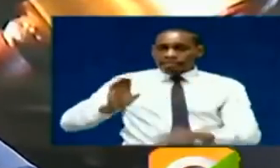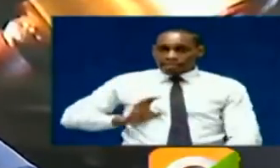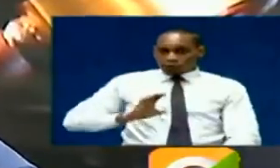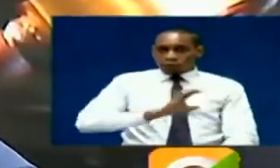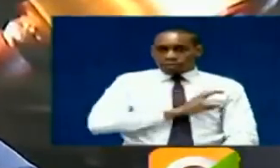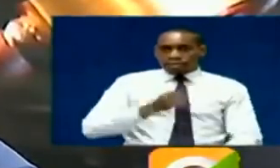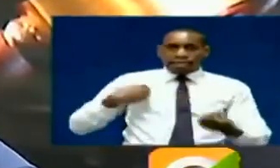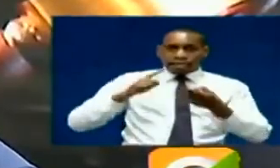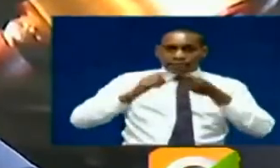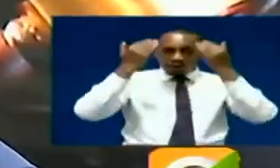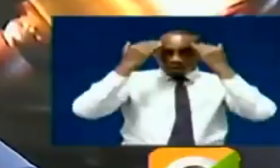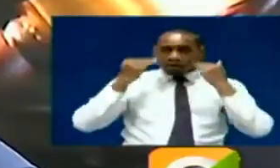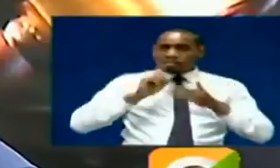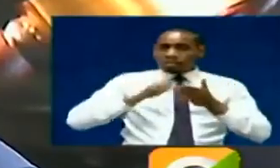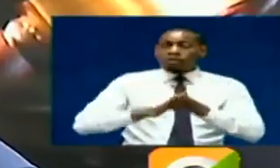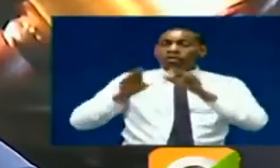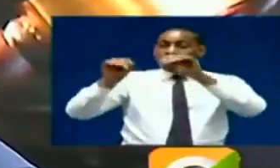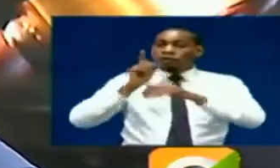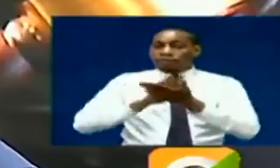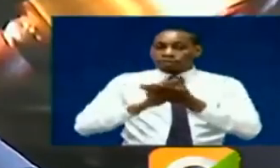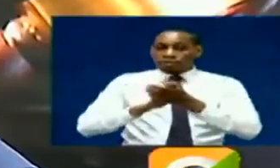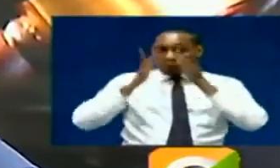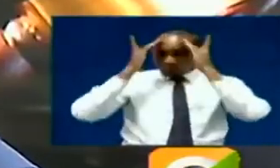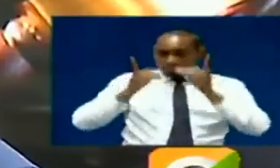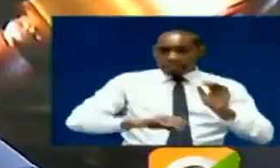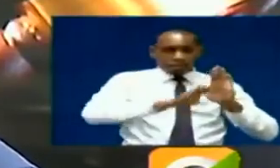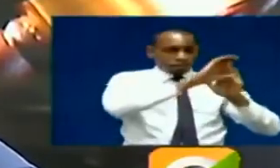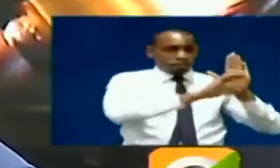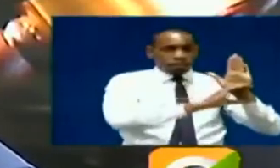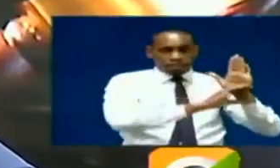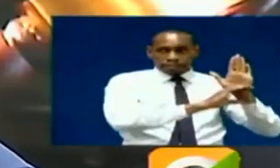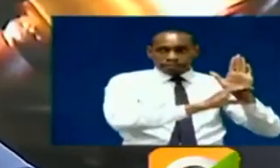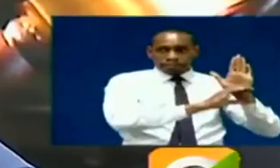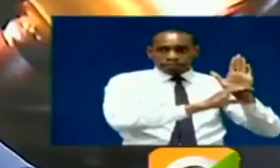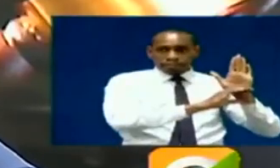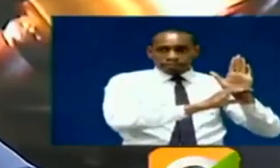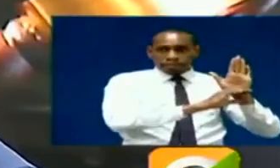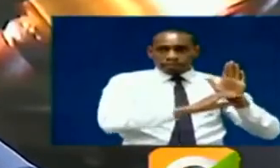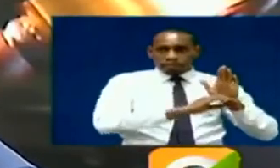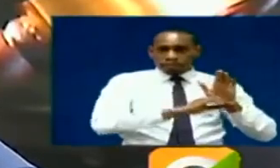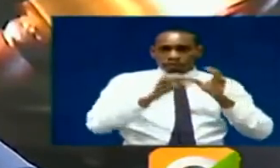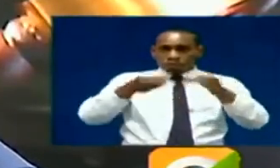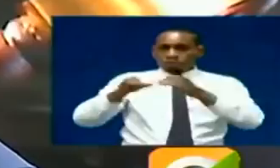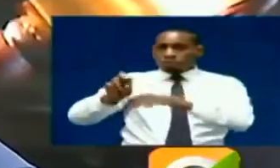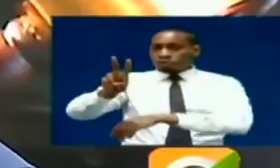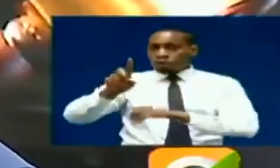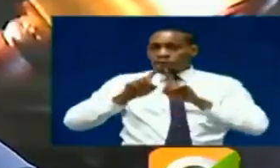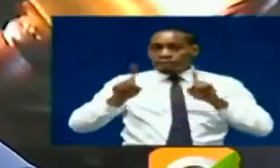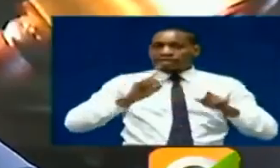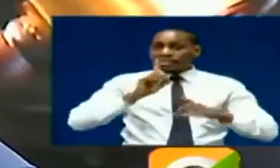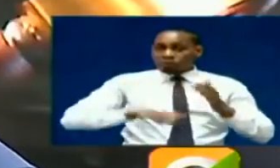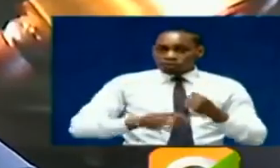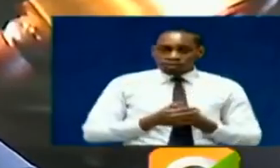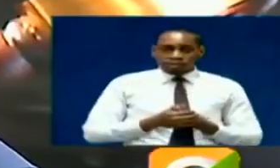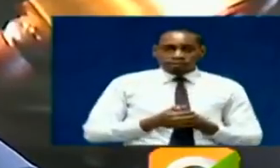first of all, the court ruled that they are indeed competent to determine the constitutionality of these two bodies, but that they did